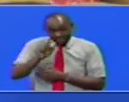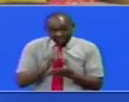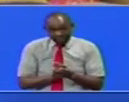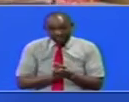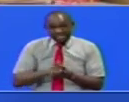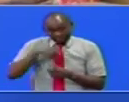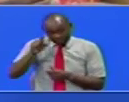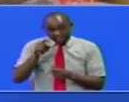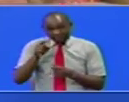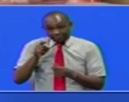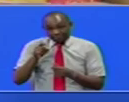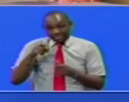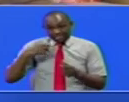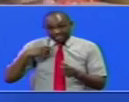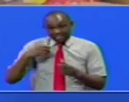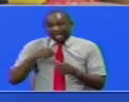having bypassed the